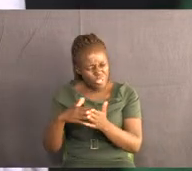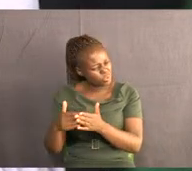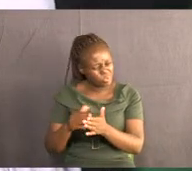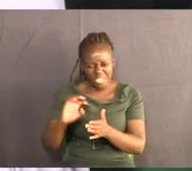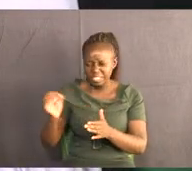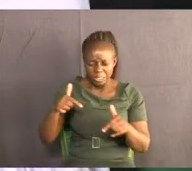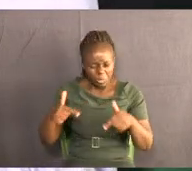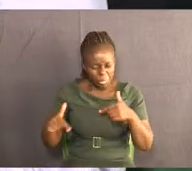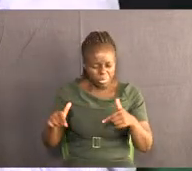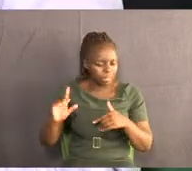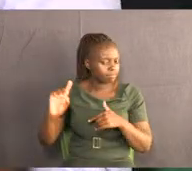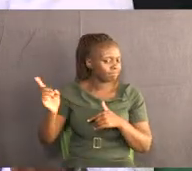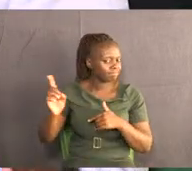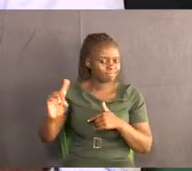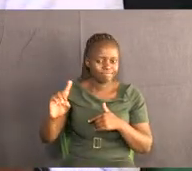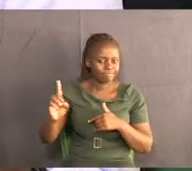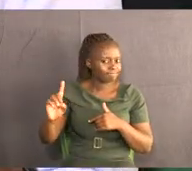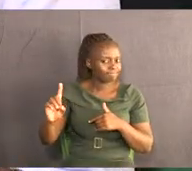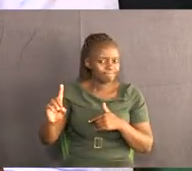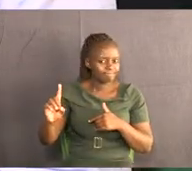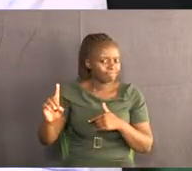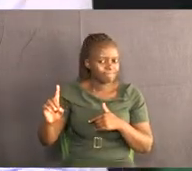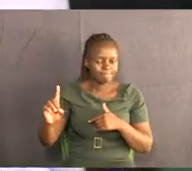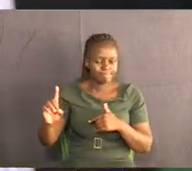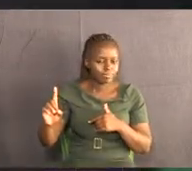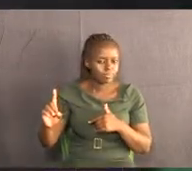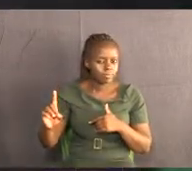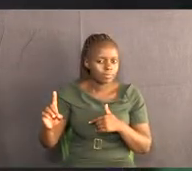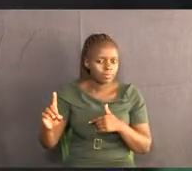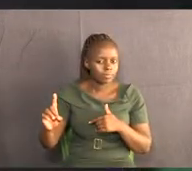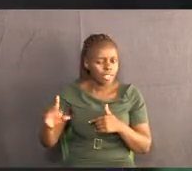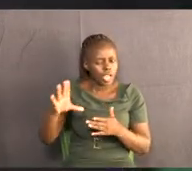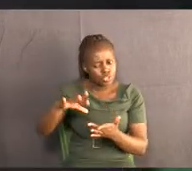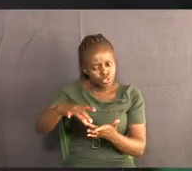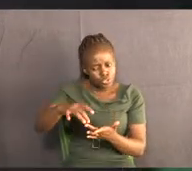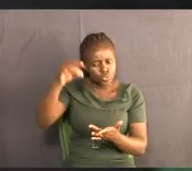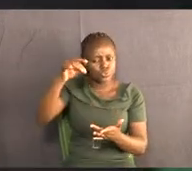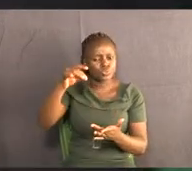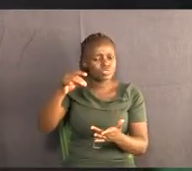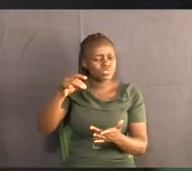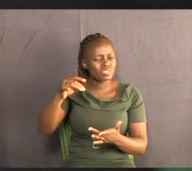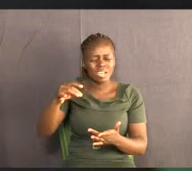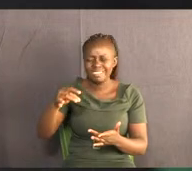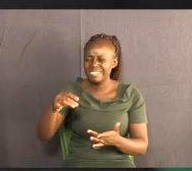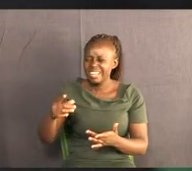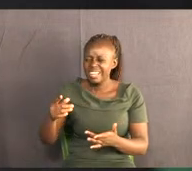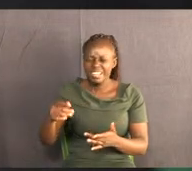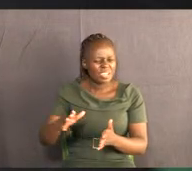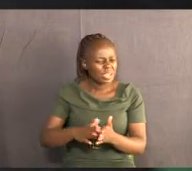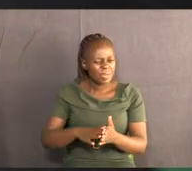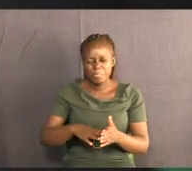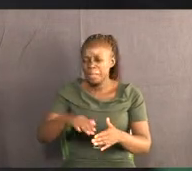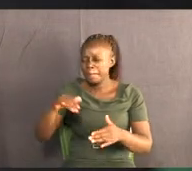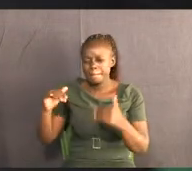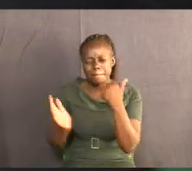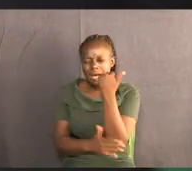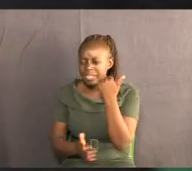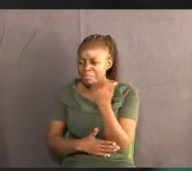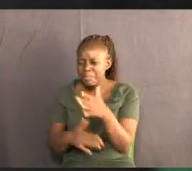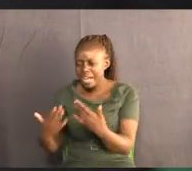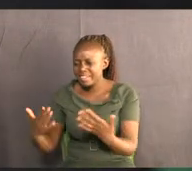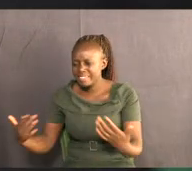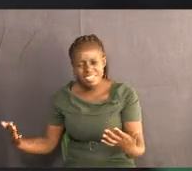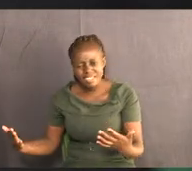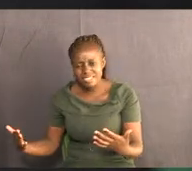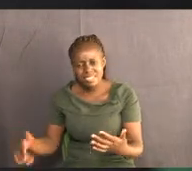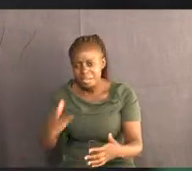that risk in life. Do not choose that shortcut or another path, regardless of how tough